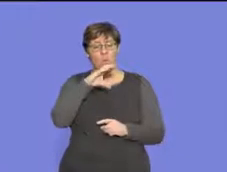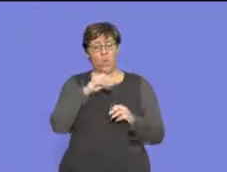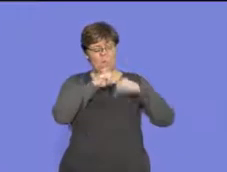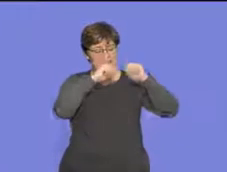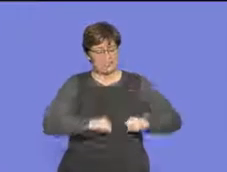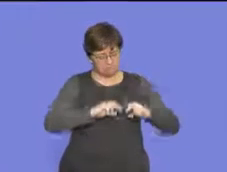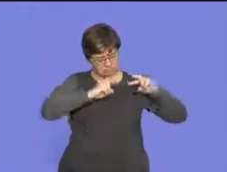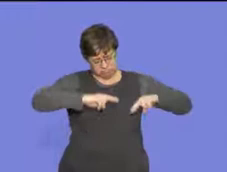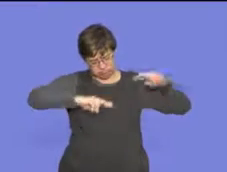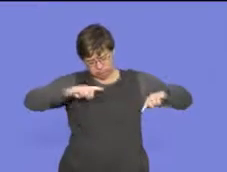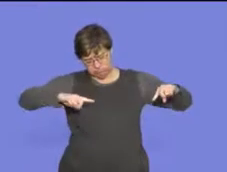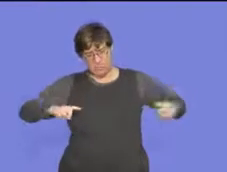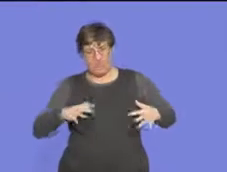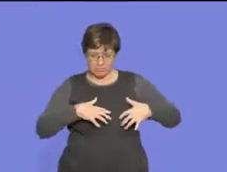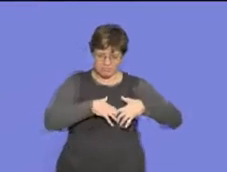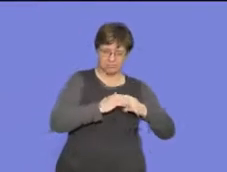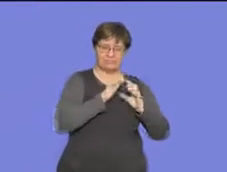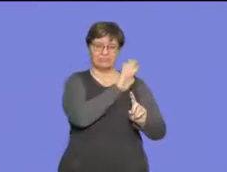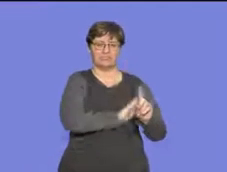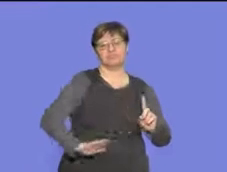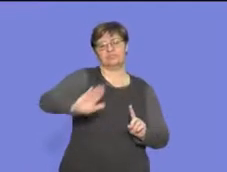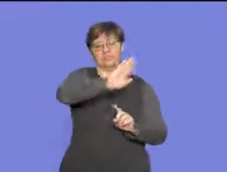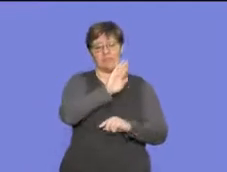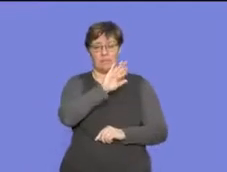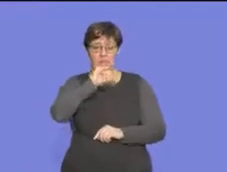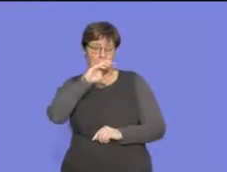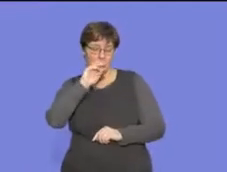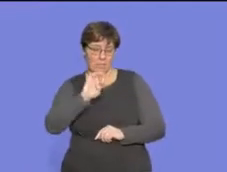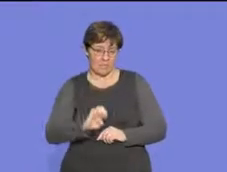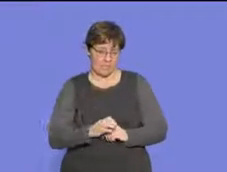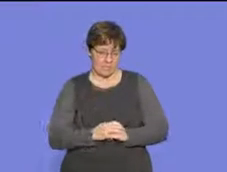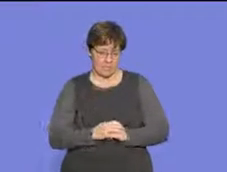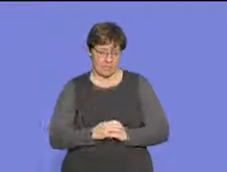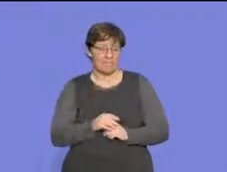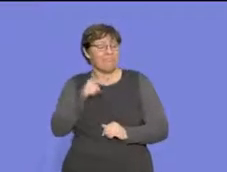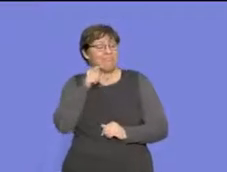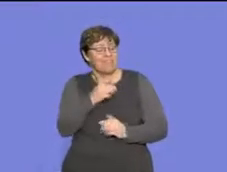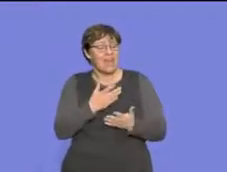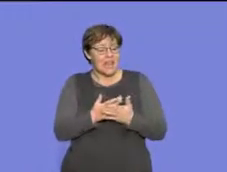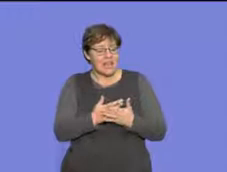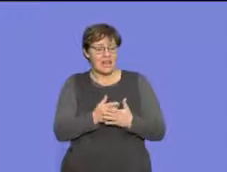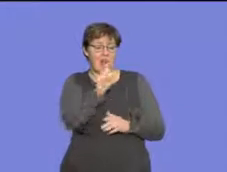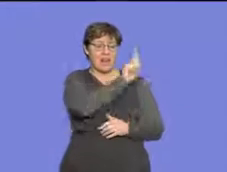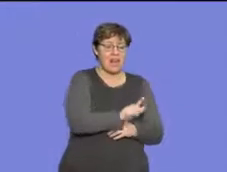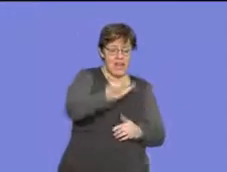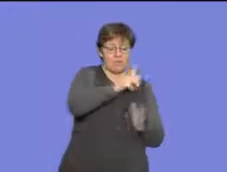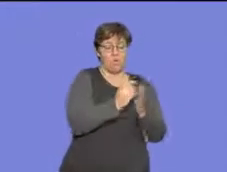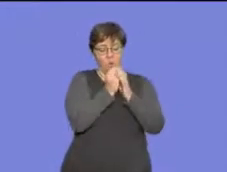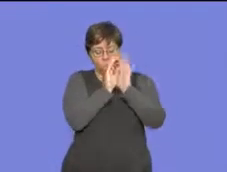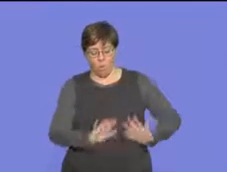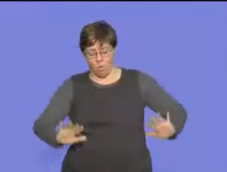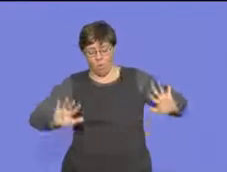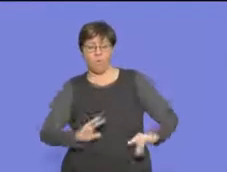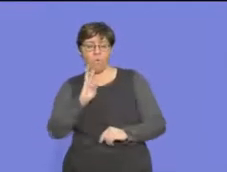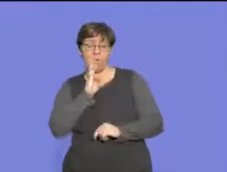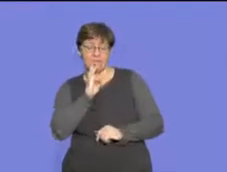many ecosystems forming part of a biome. We also know that biomes can be either terrestrial or aquatic, as we would look at further in